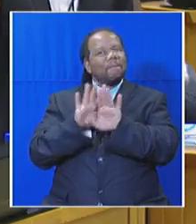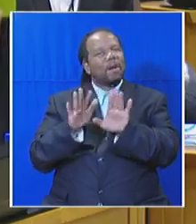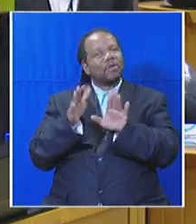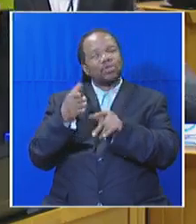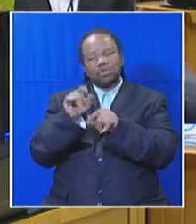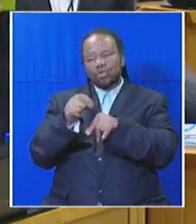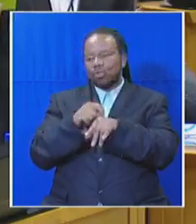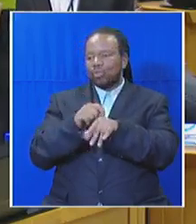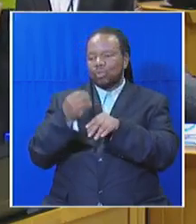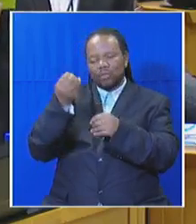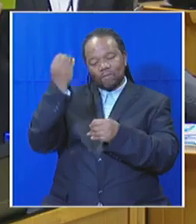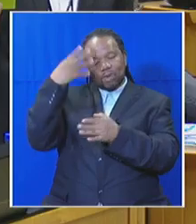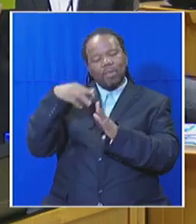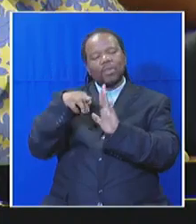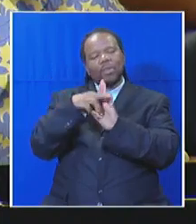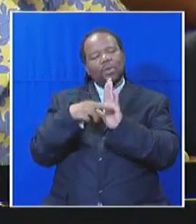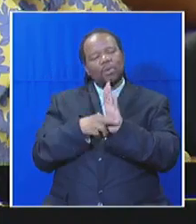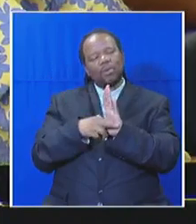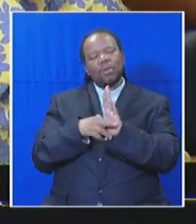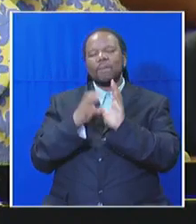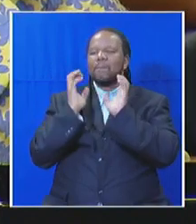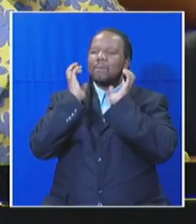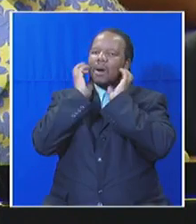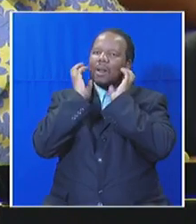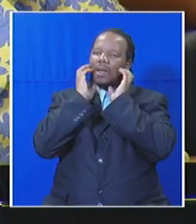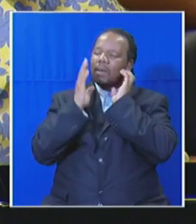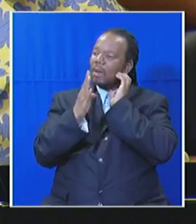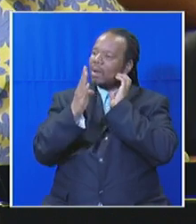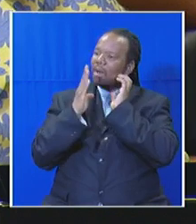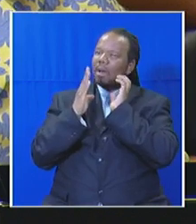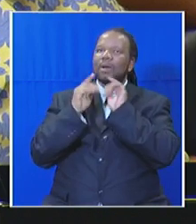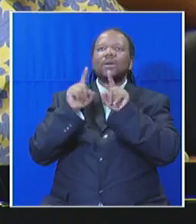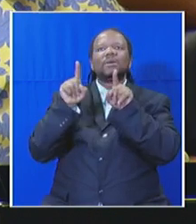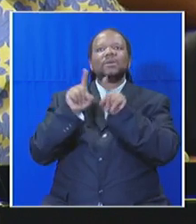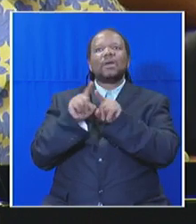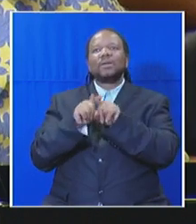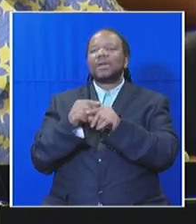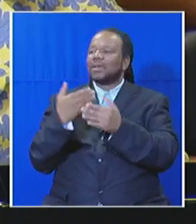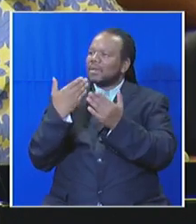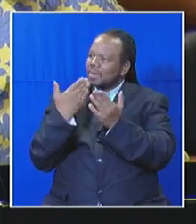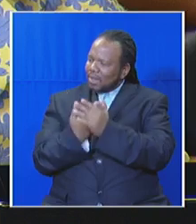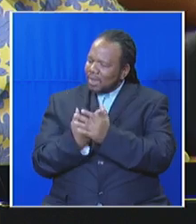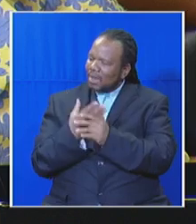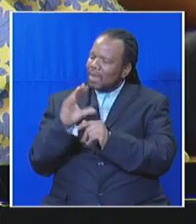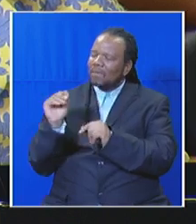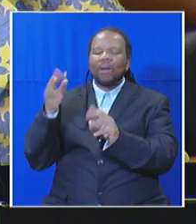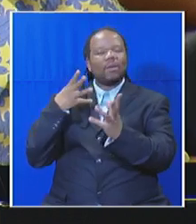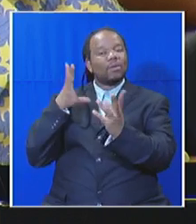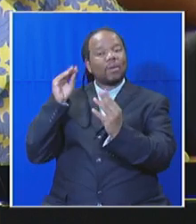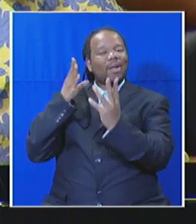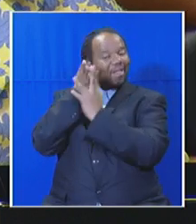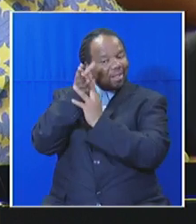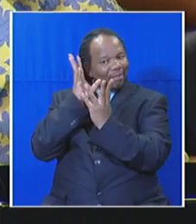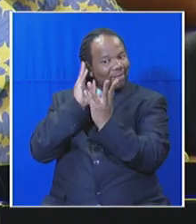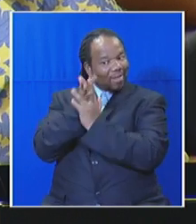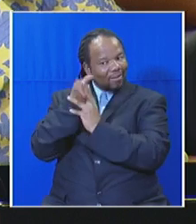forget the rules. Honorable Malema, I know it can be an irritation sometimes, but we are a necessary irritation. Please allow us